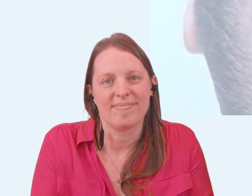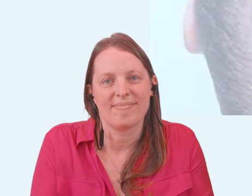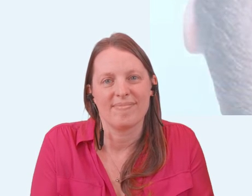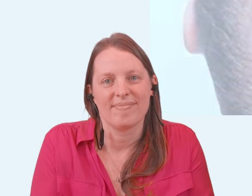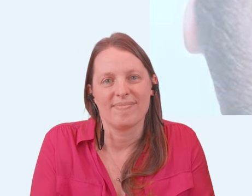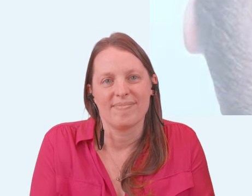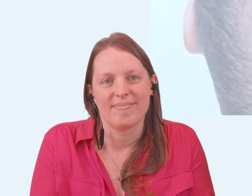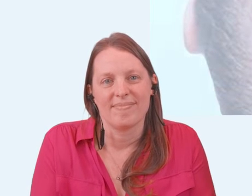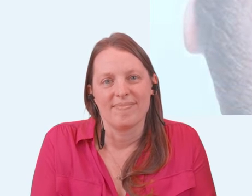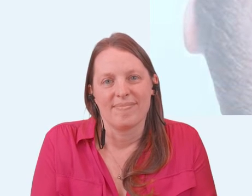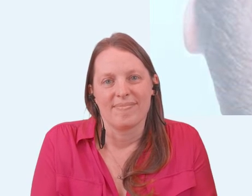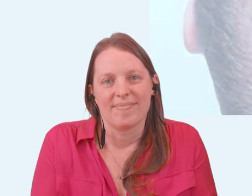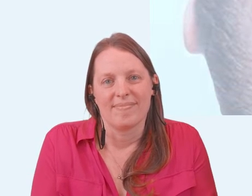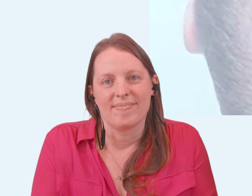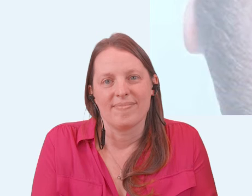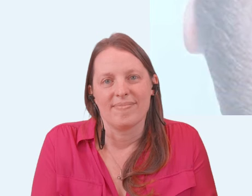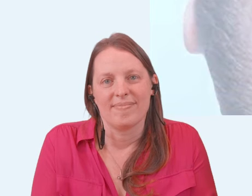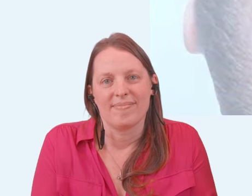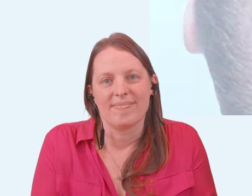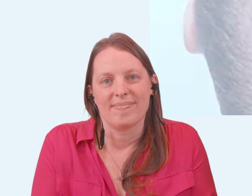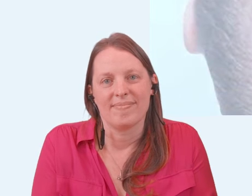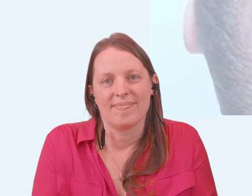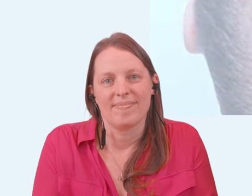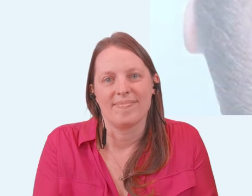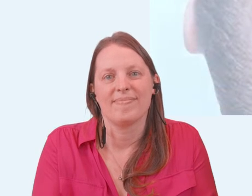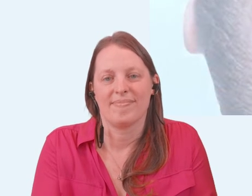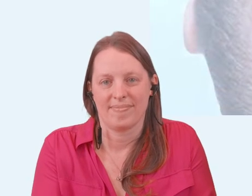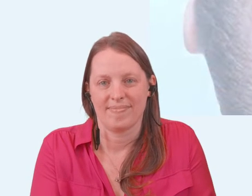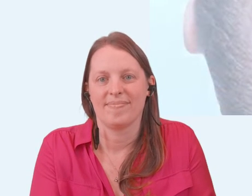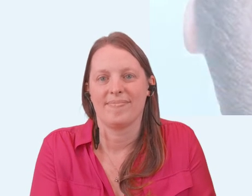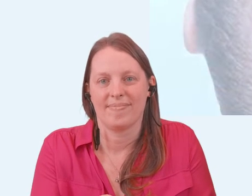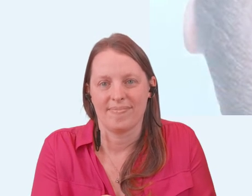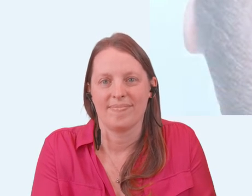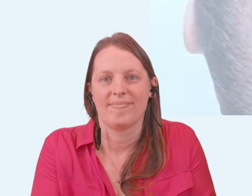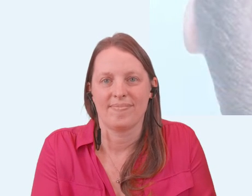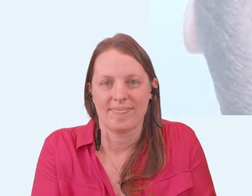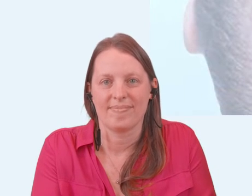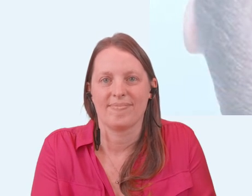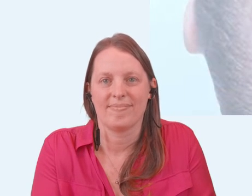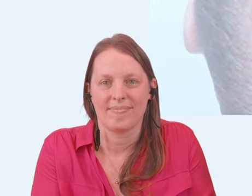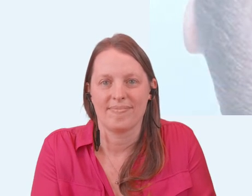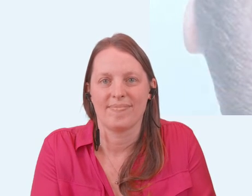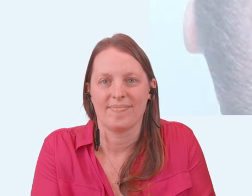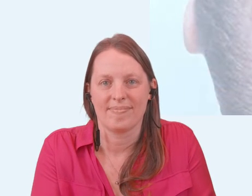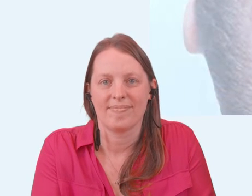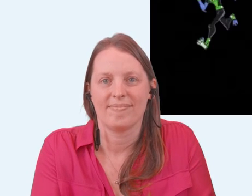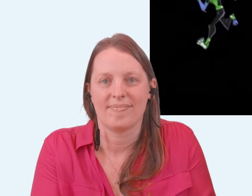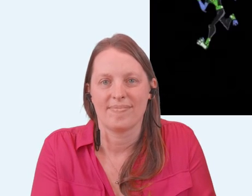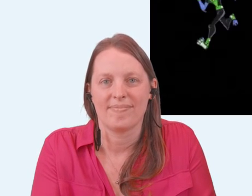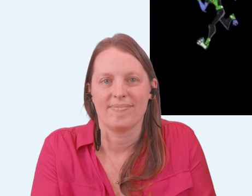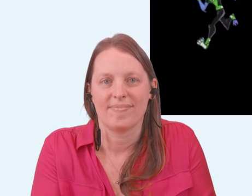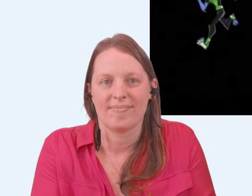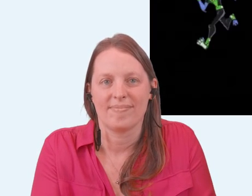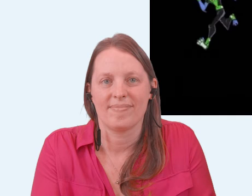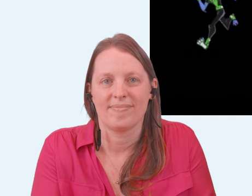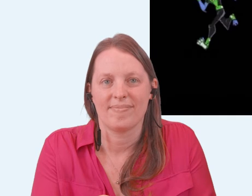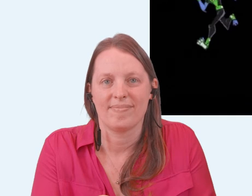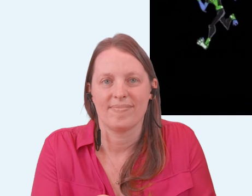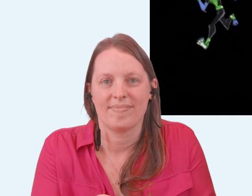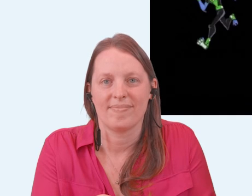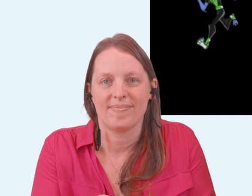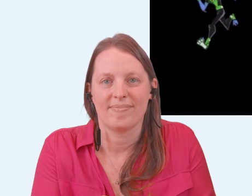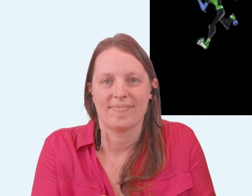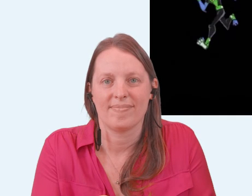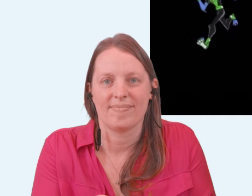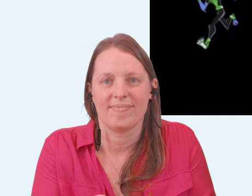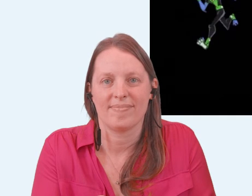to the left side. Okay? This is what we think about.